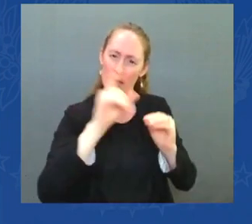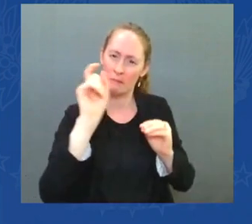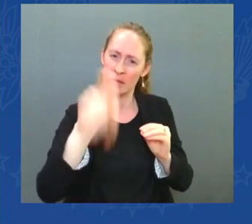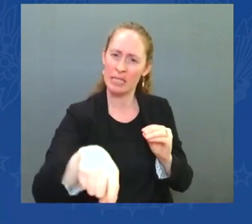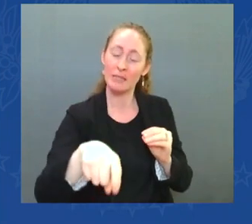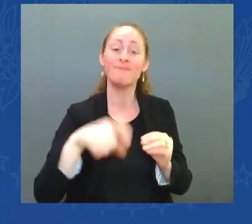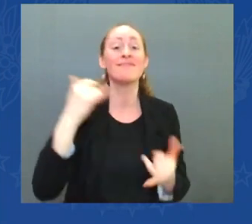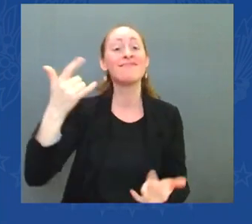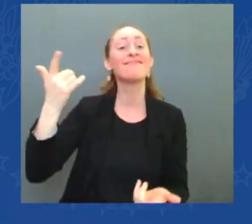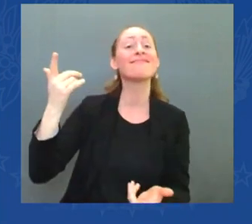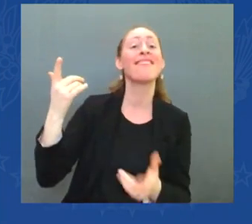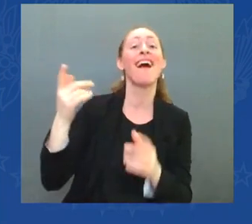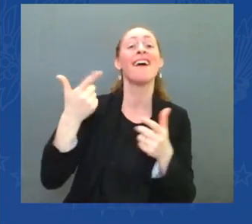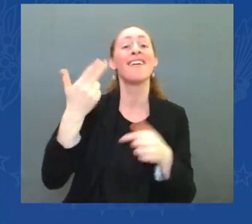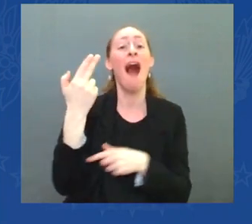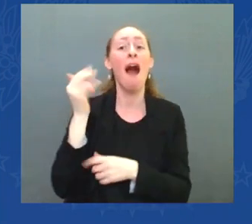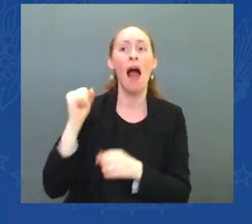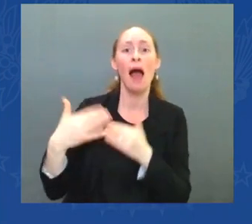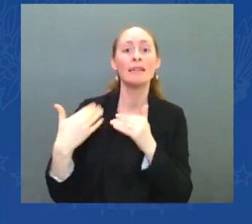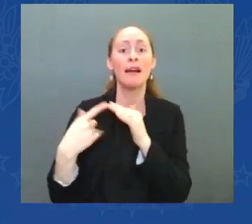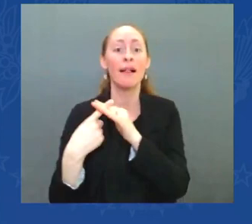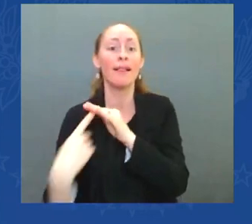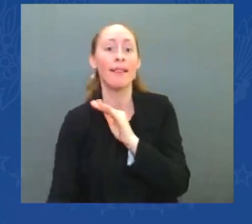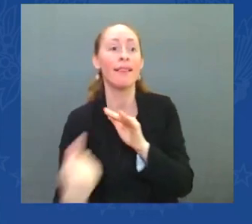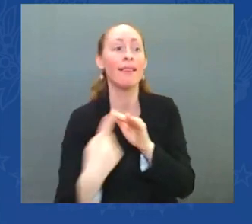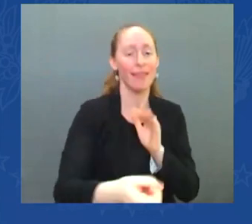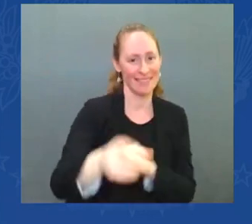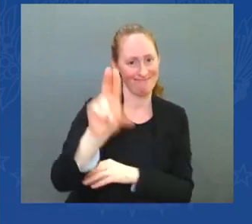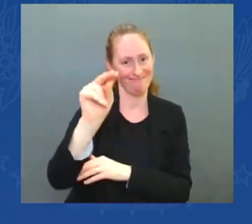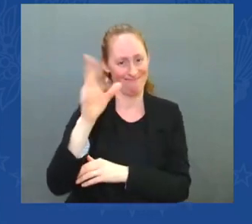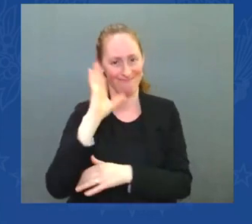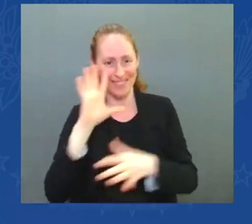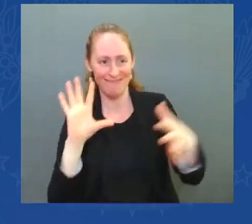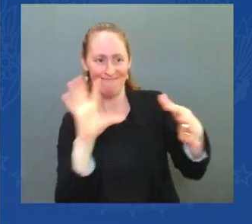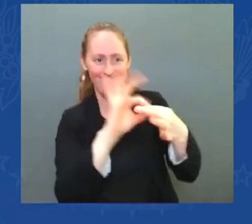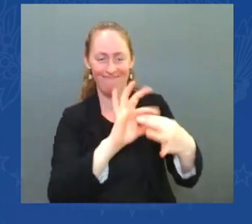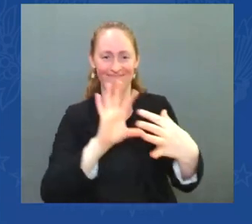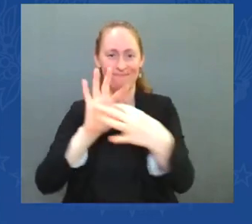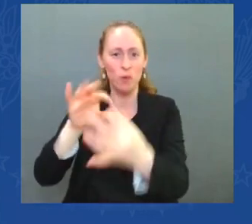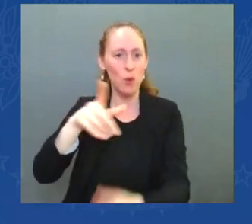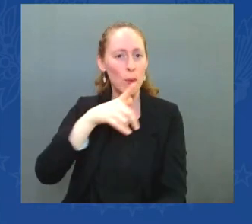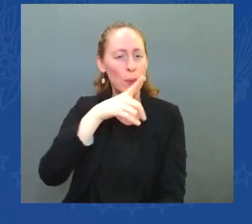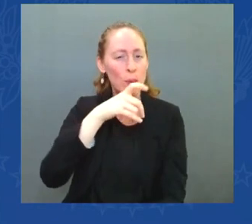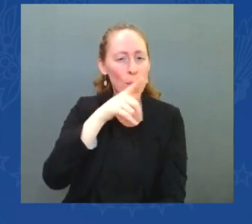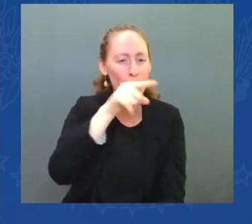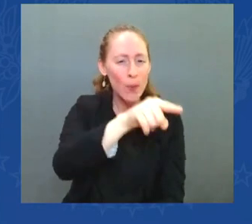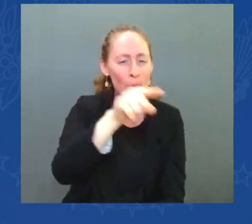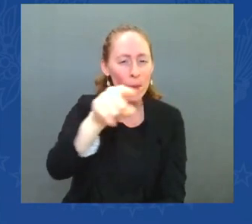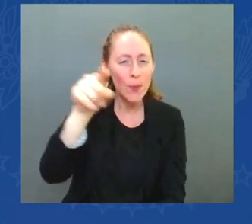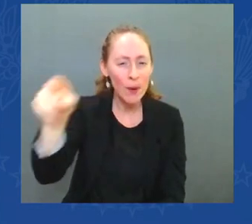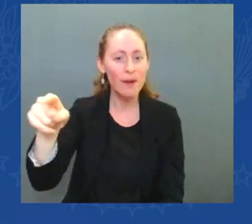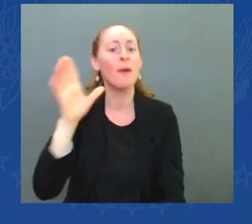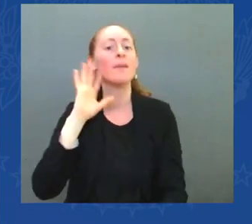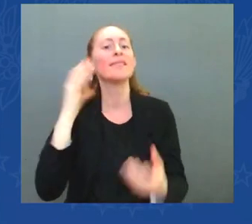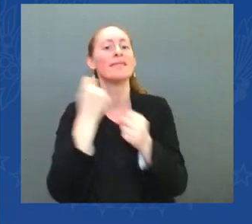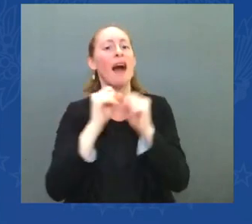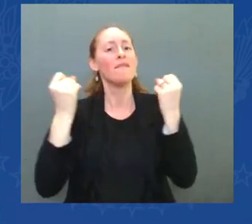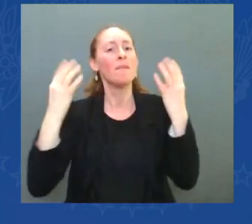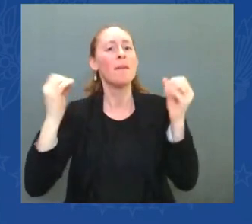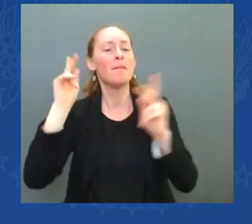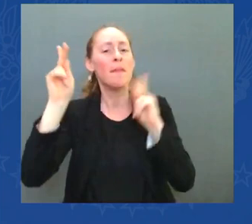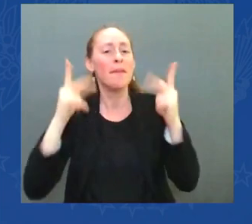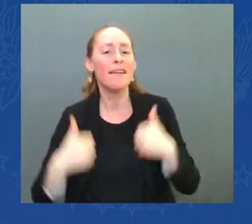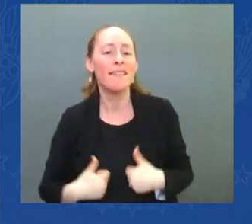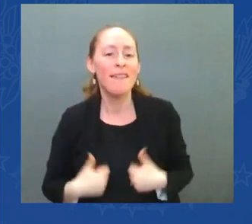going to help save lives, reduce crime, and get more criminals off the streets. And this rule is